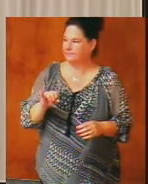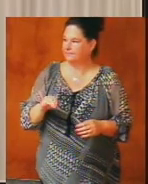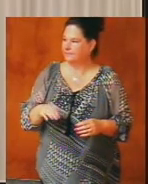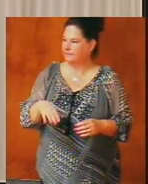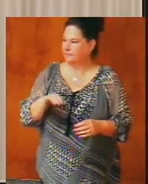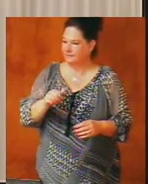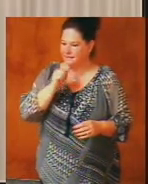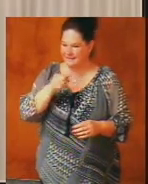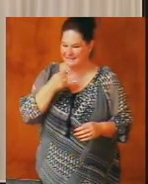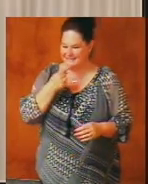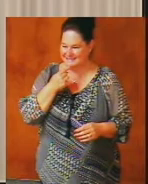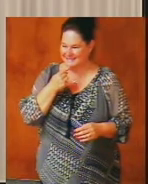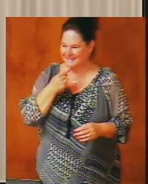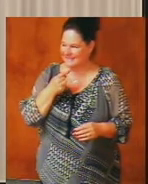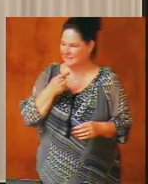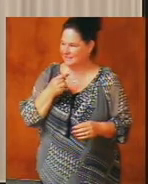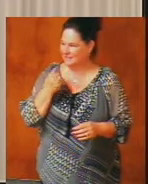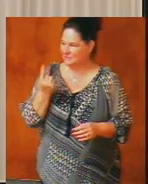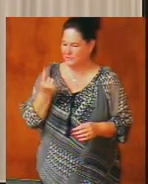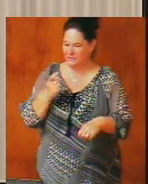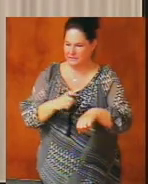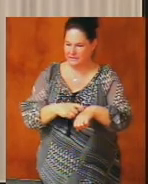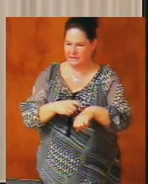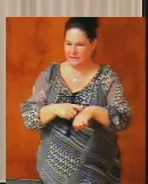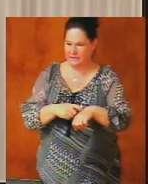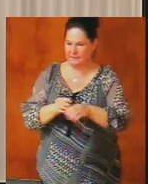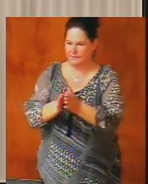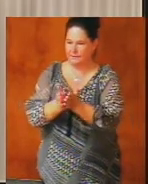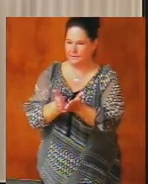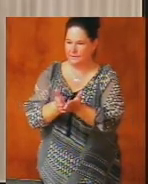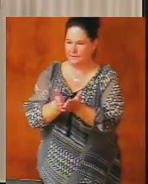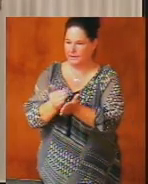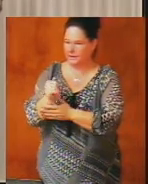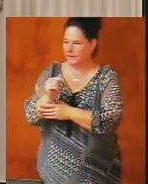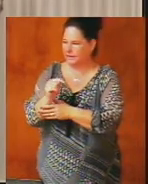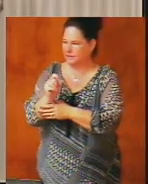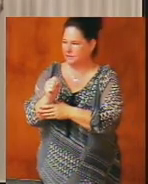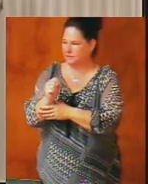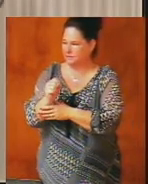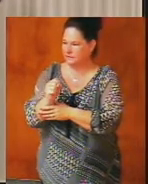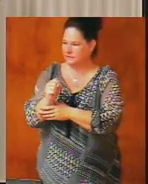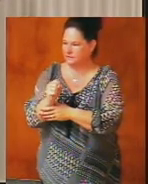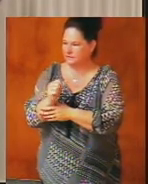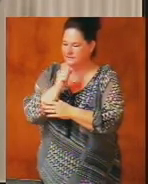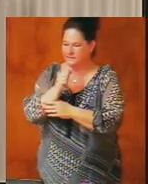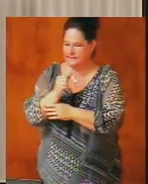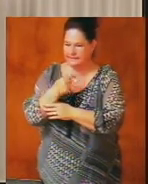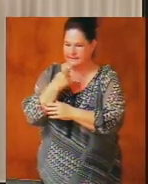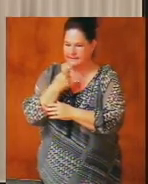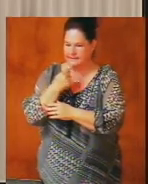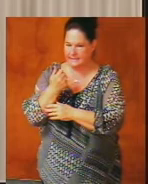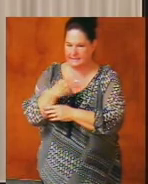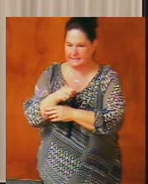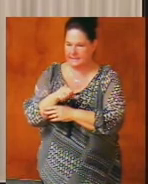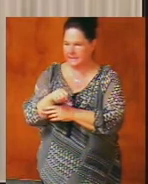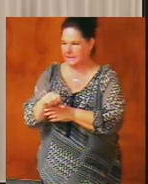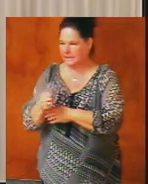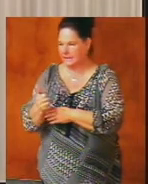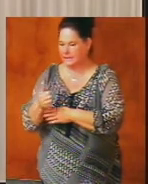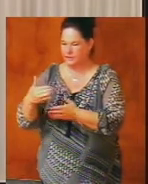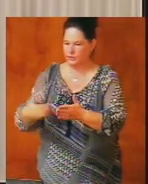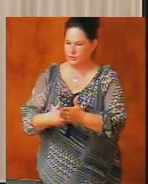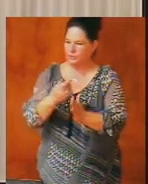It's not mentioned a single time in the book of Acts. It's not mentioned in any other